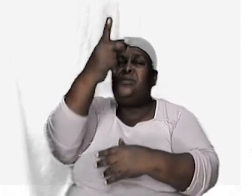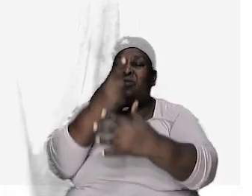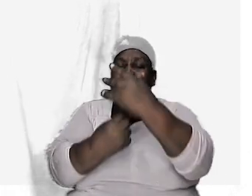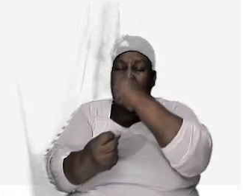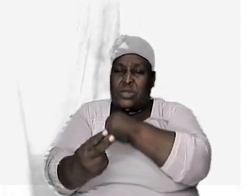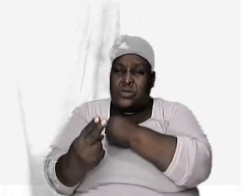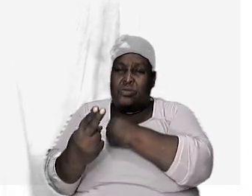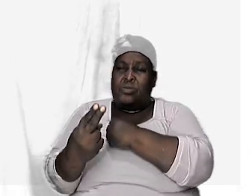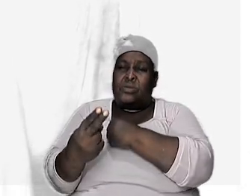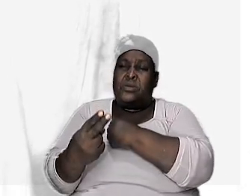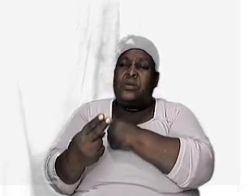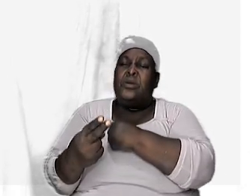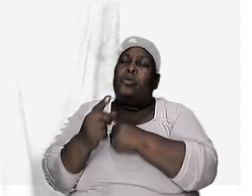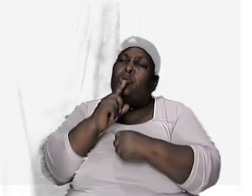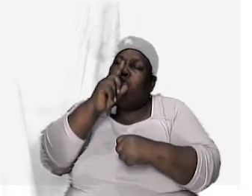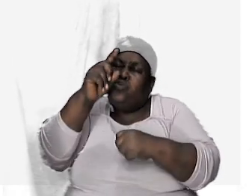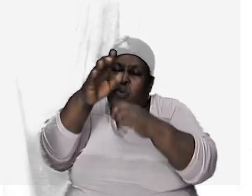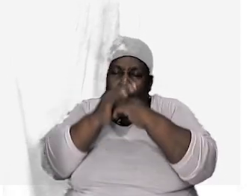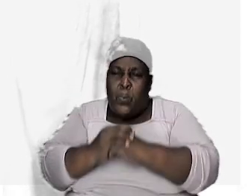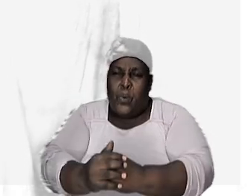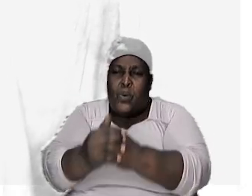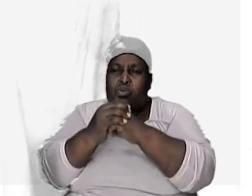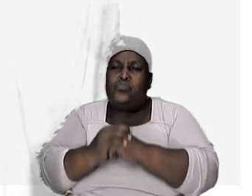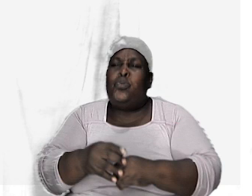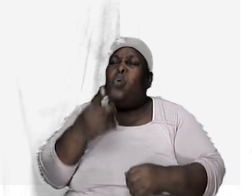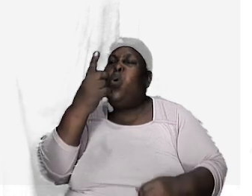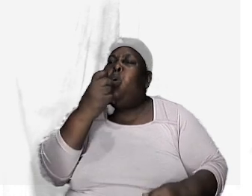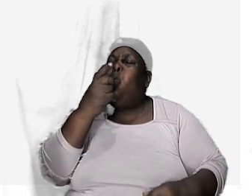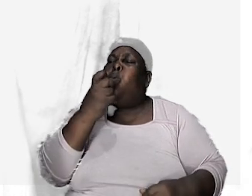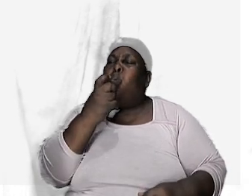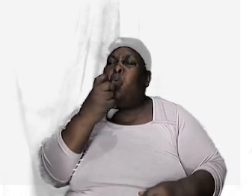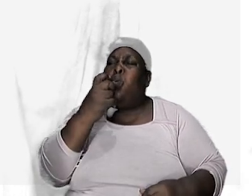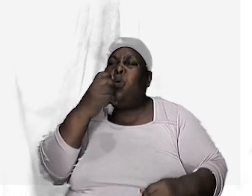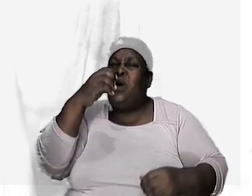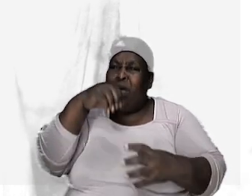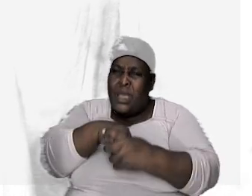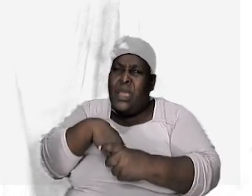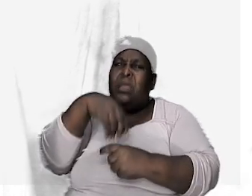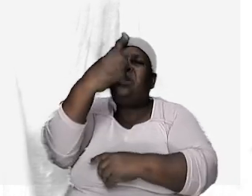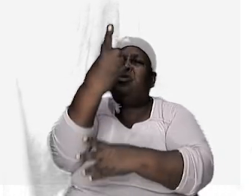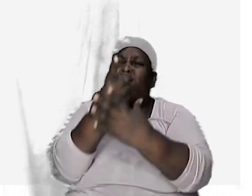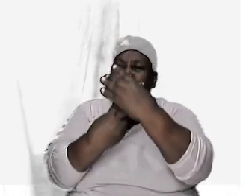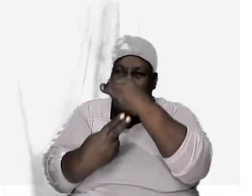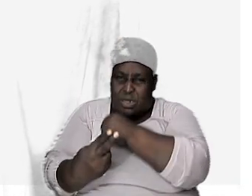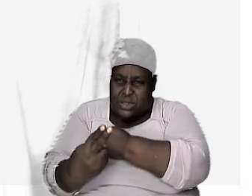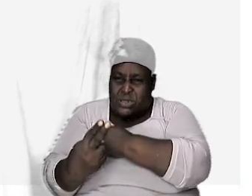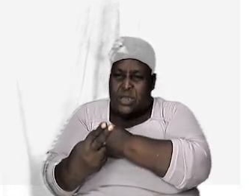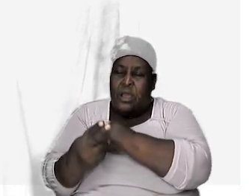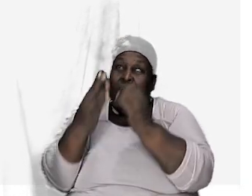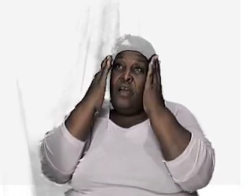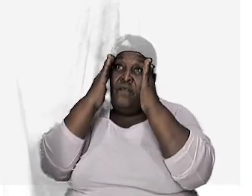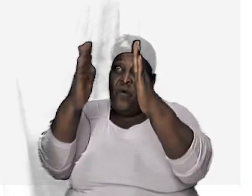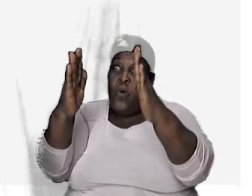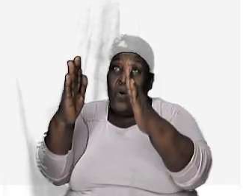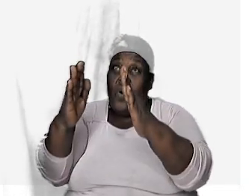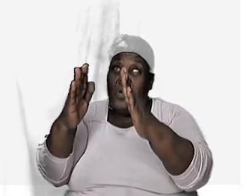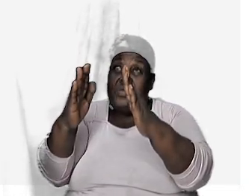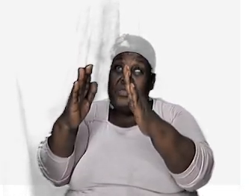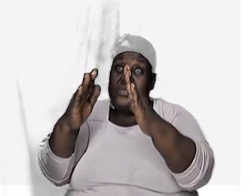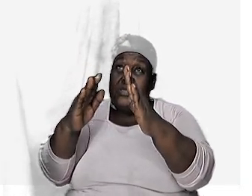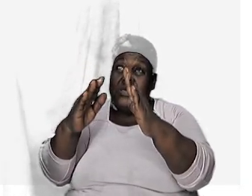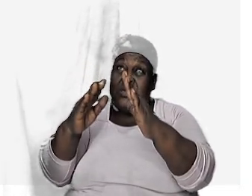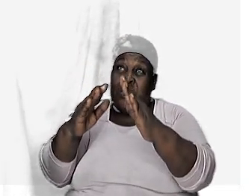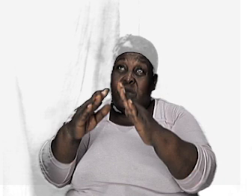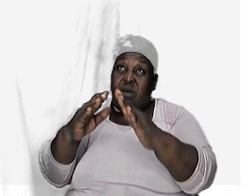truly worship, who in the Trinity would you focus totally, give all the attention to? Is it God